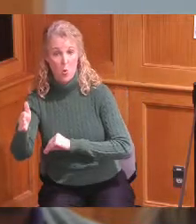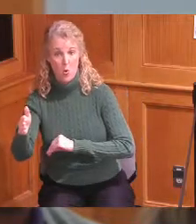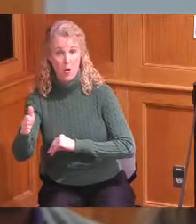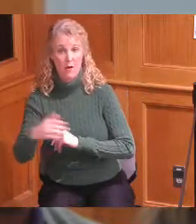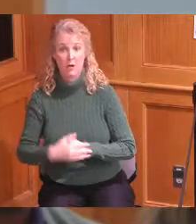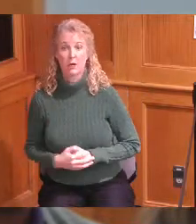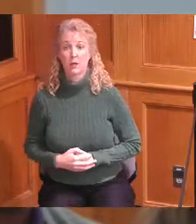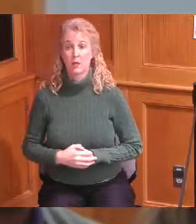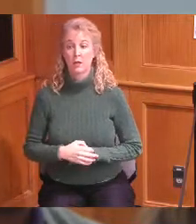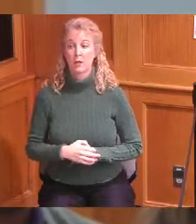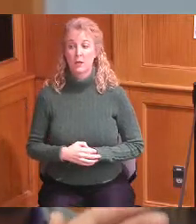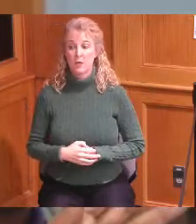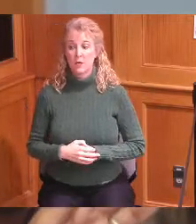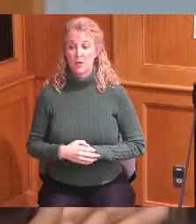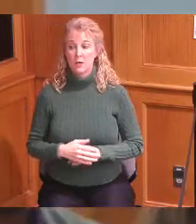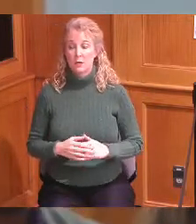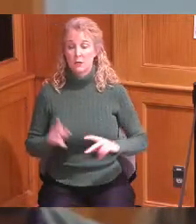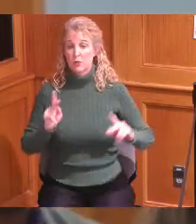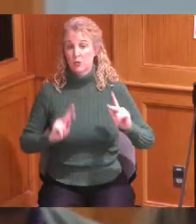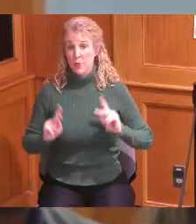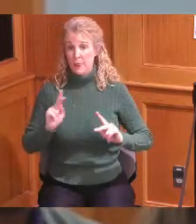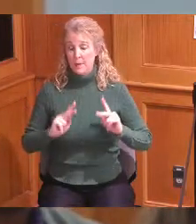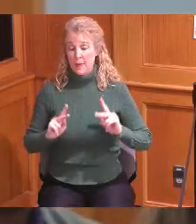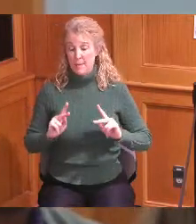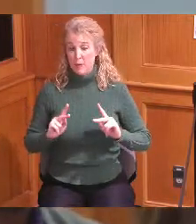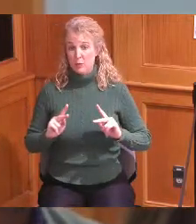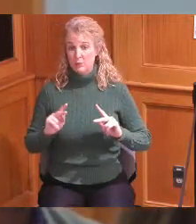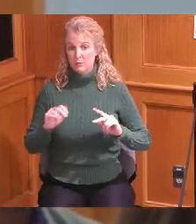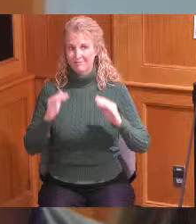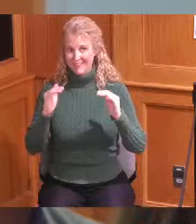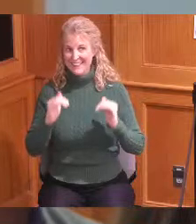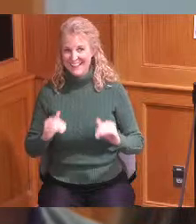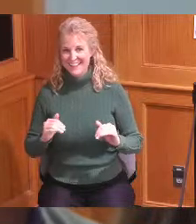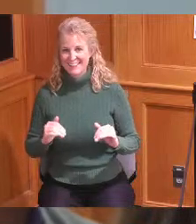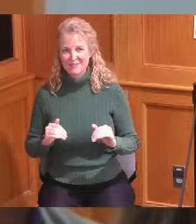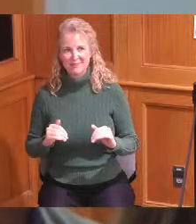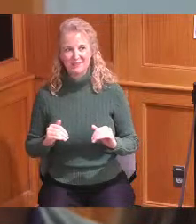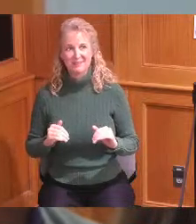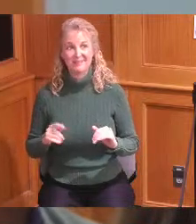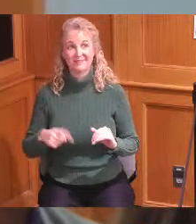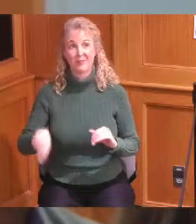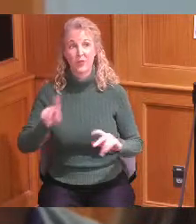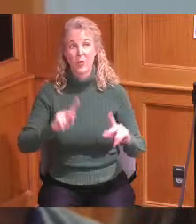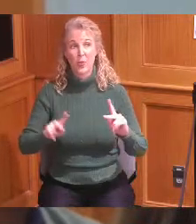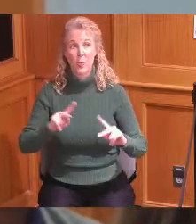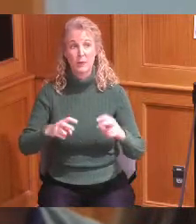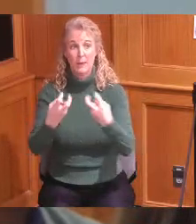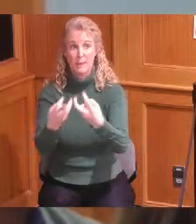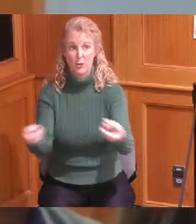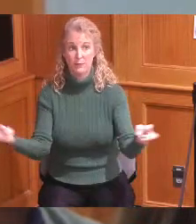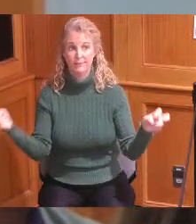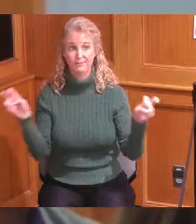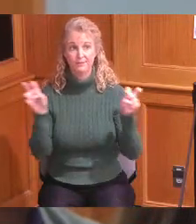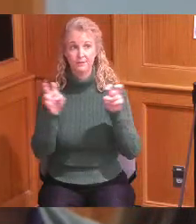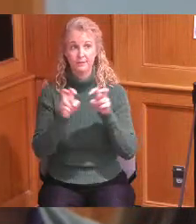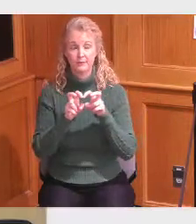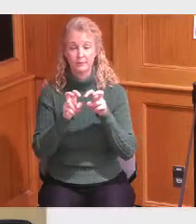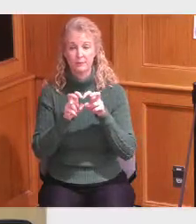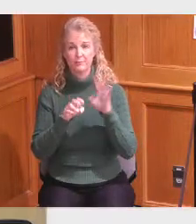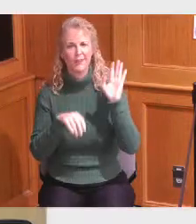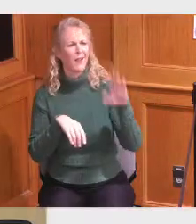And the people in the sessions, go to the next one. And the people and the vendors in the session tell me,